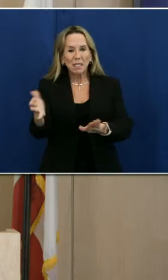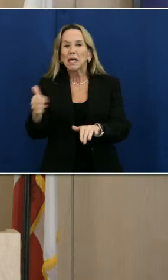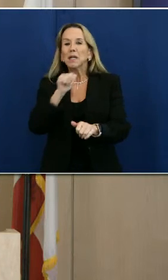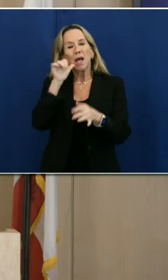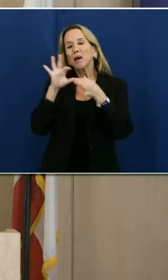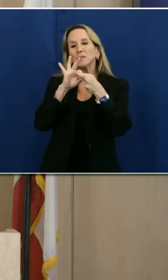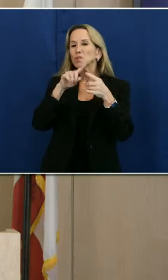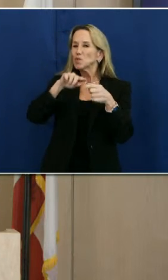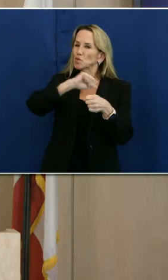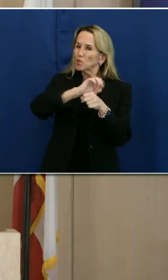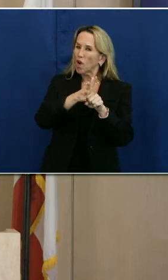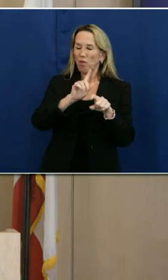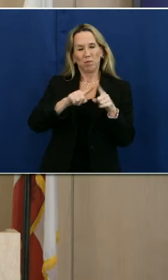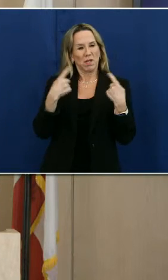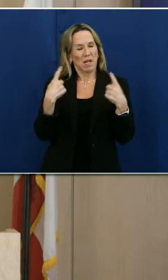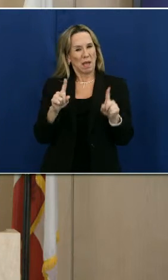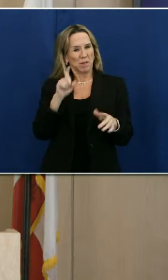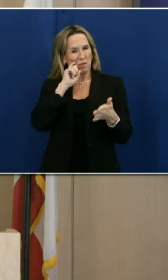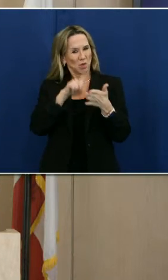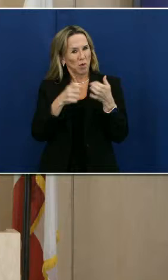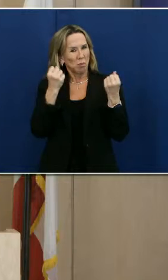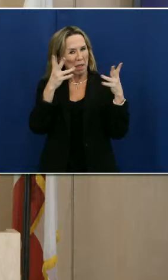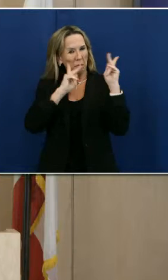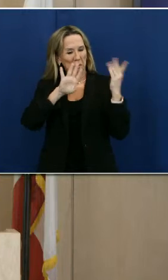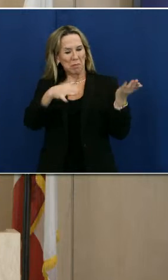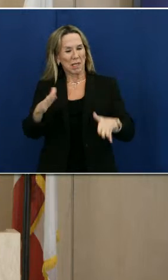facilities? Okay,